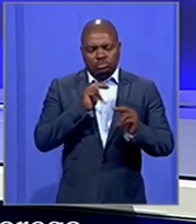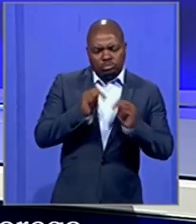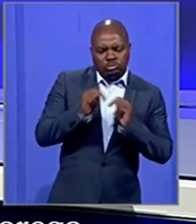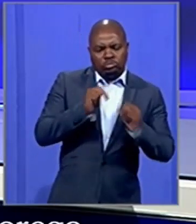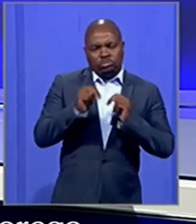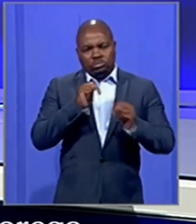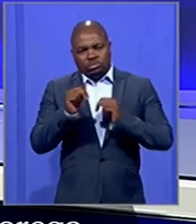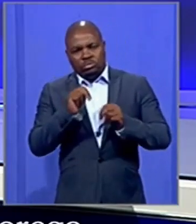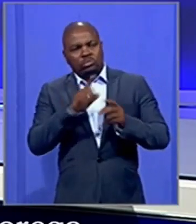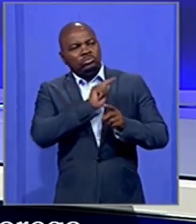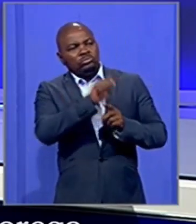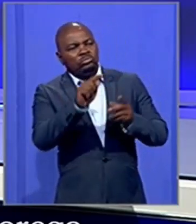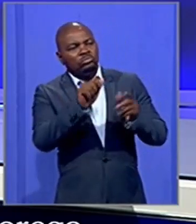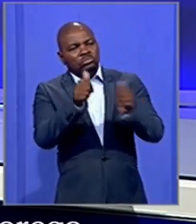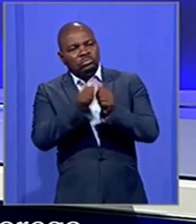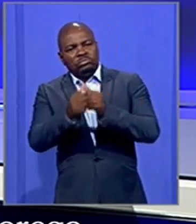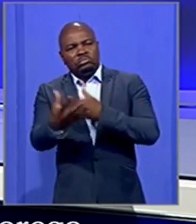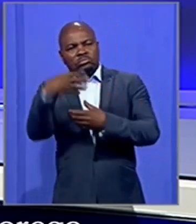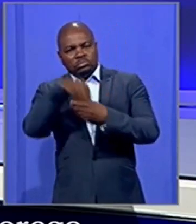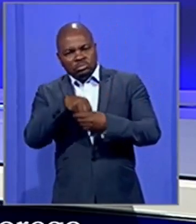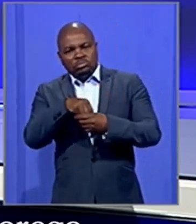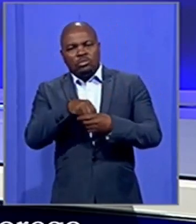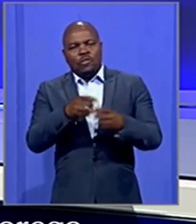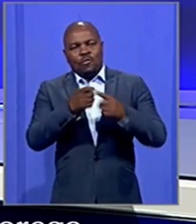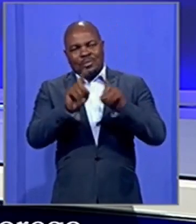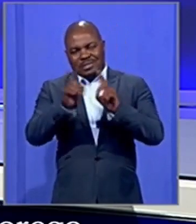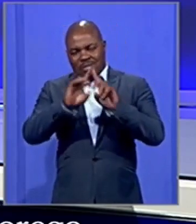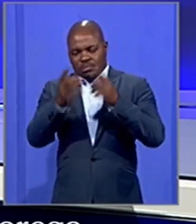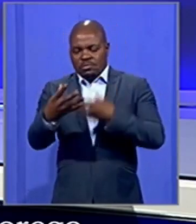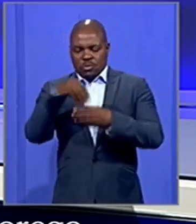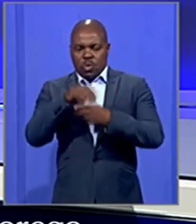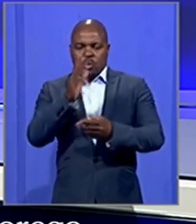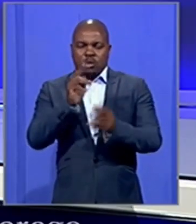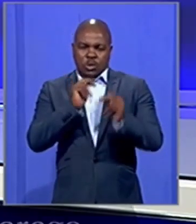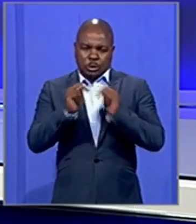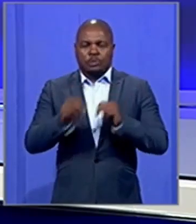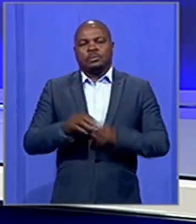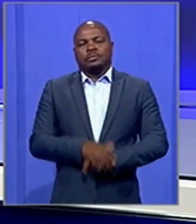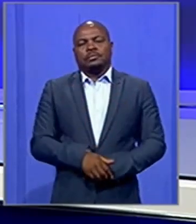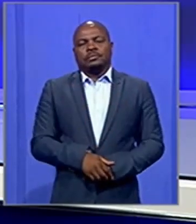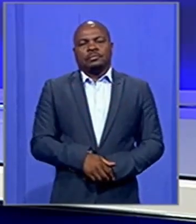lebeletšwe batšeakarolo ka moka ka mafapheng ka moka.